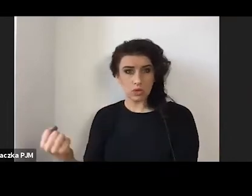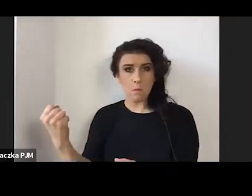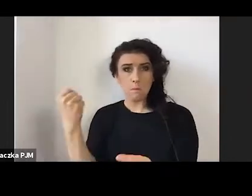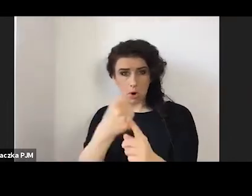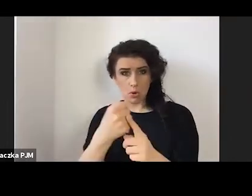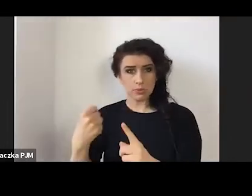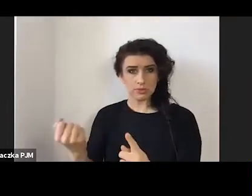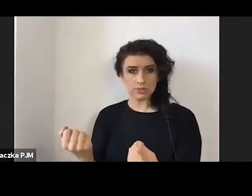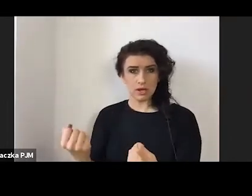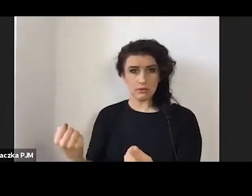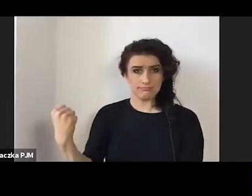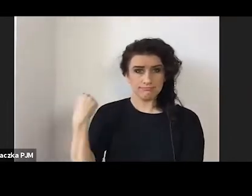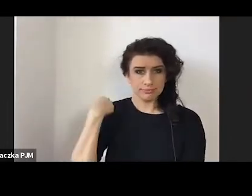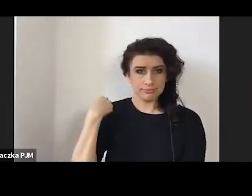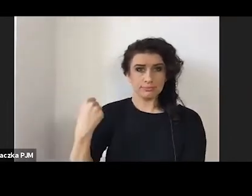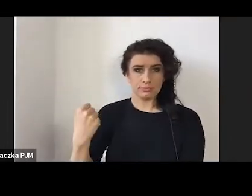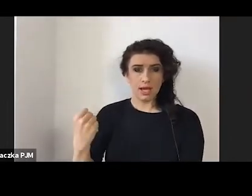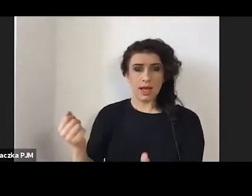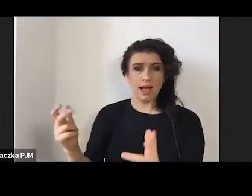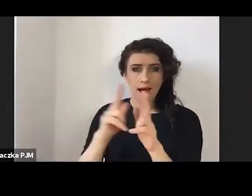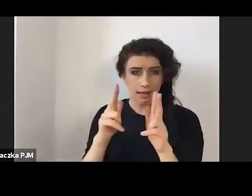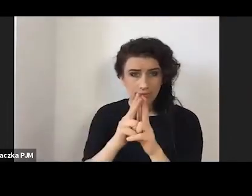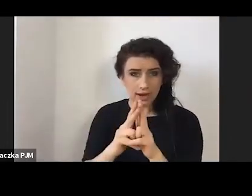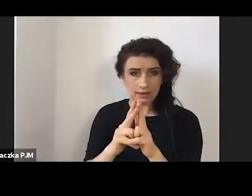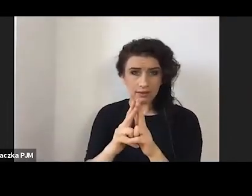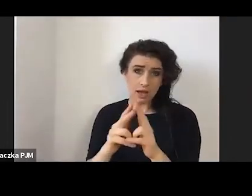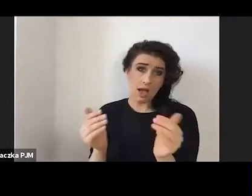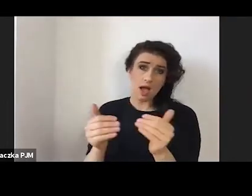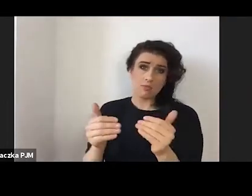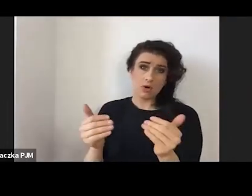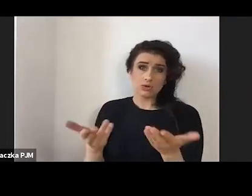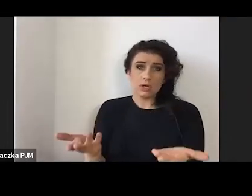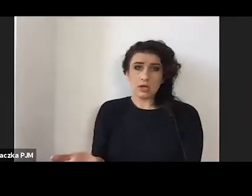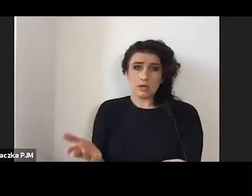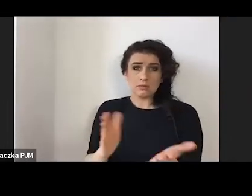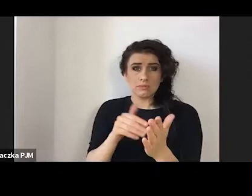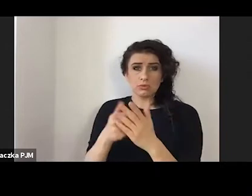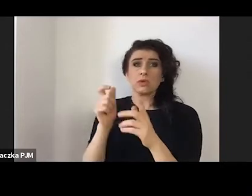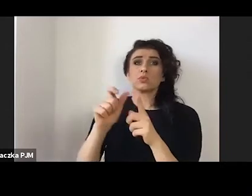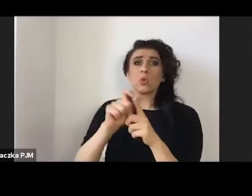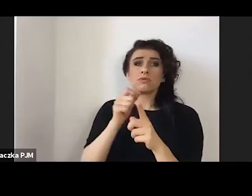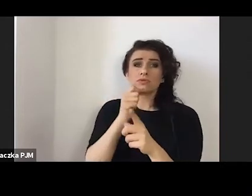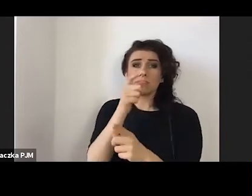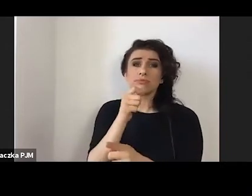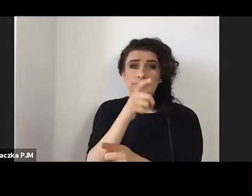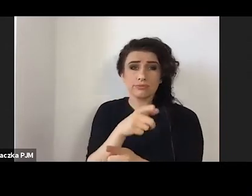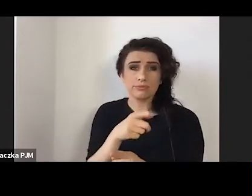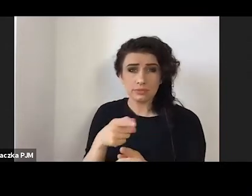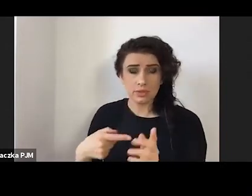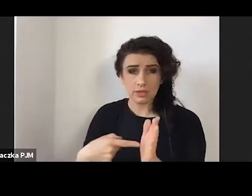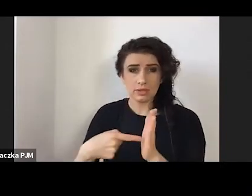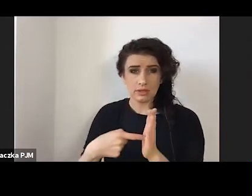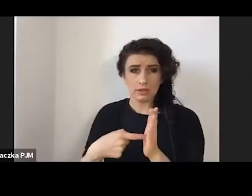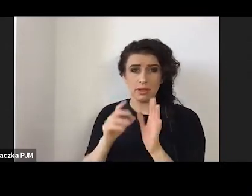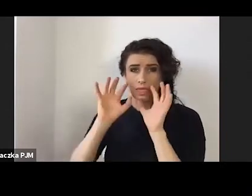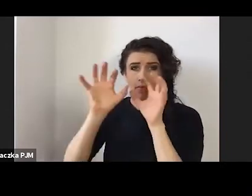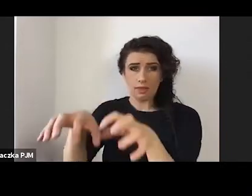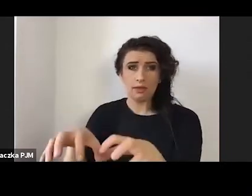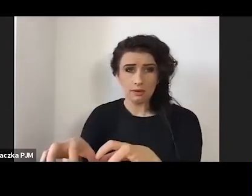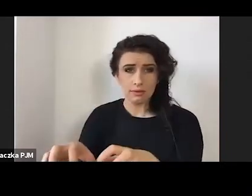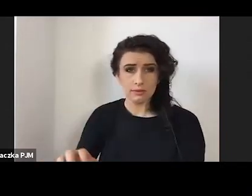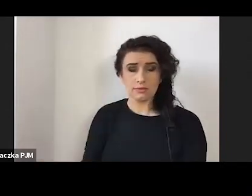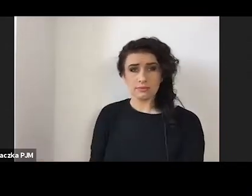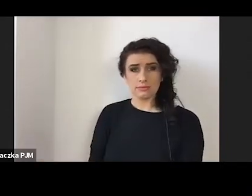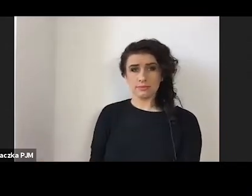cannot identify myself as a victim. And let me tell you, even knowing, you can become a victim. So what we do,